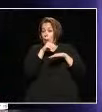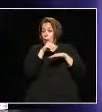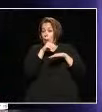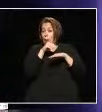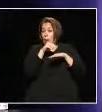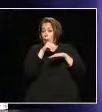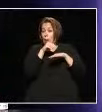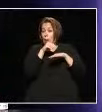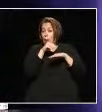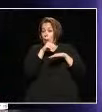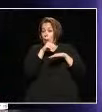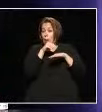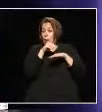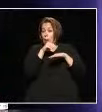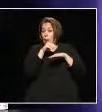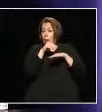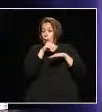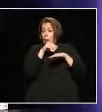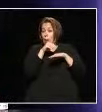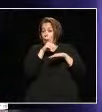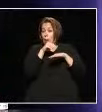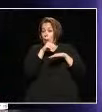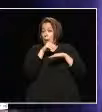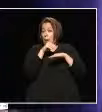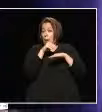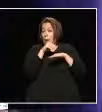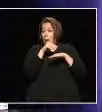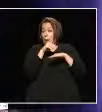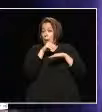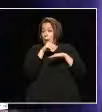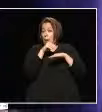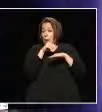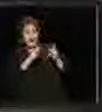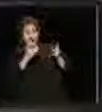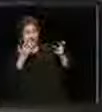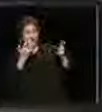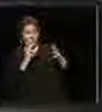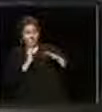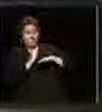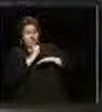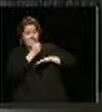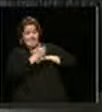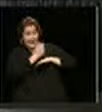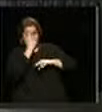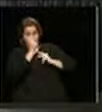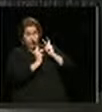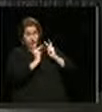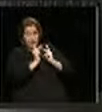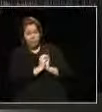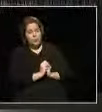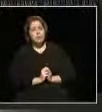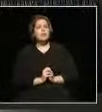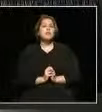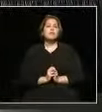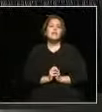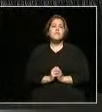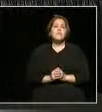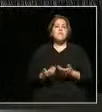up. Is there any specific locations already established for people? We